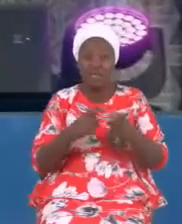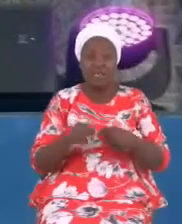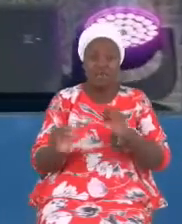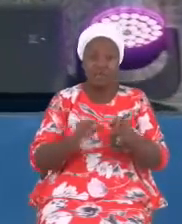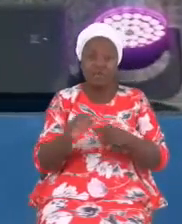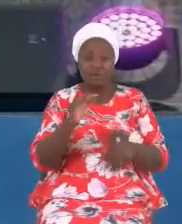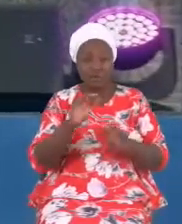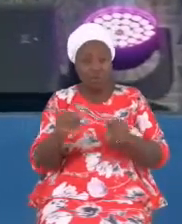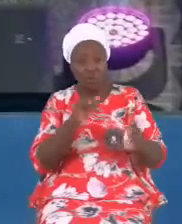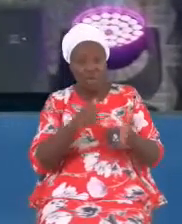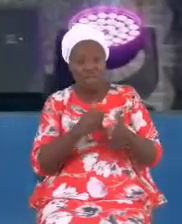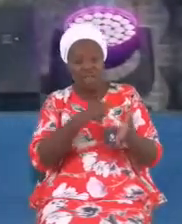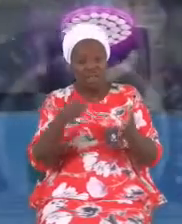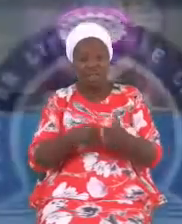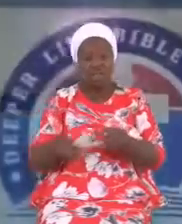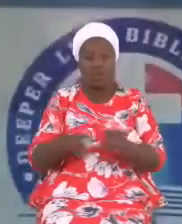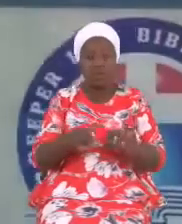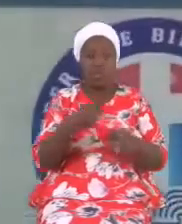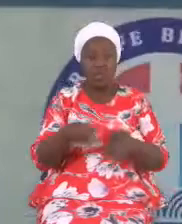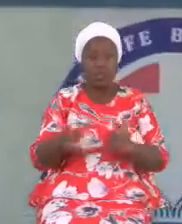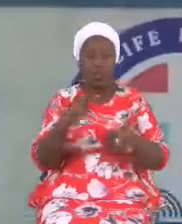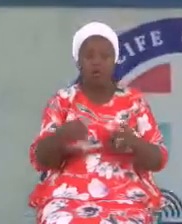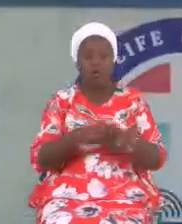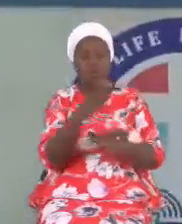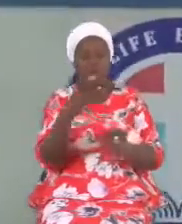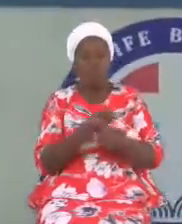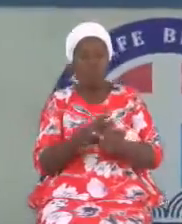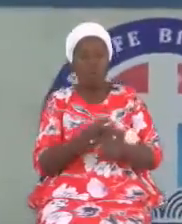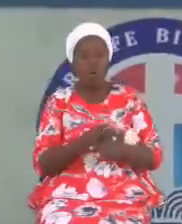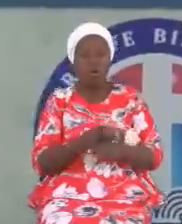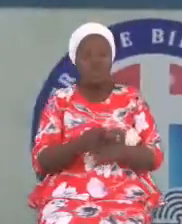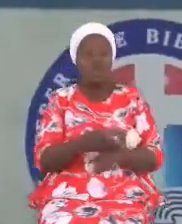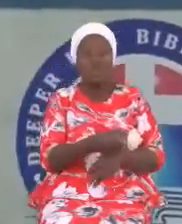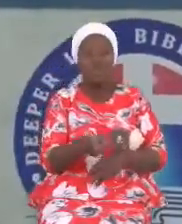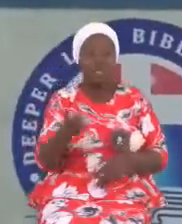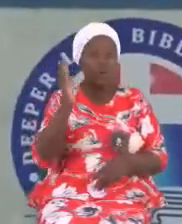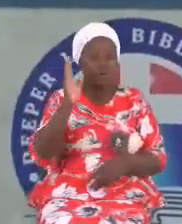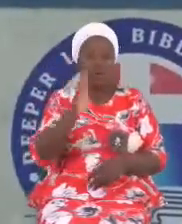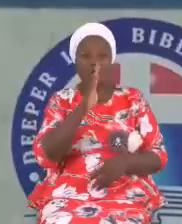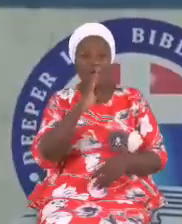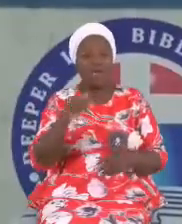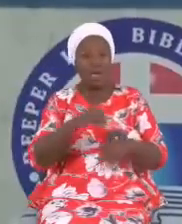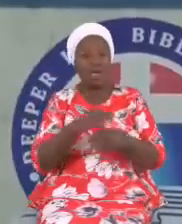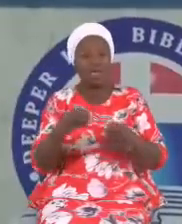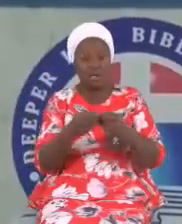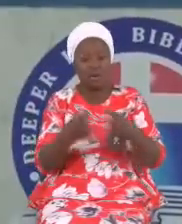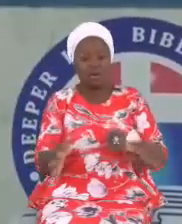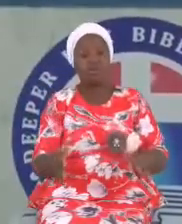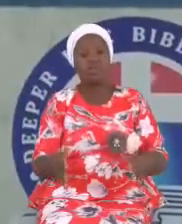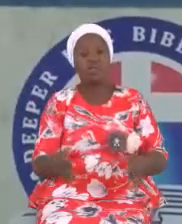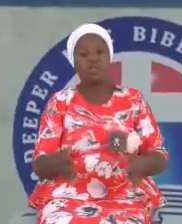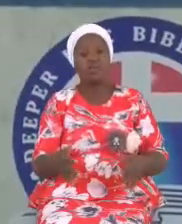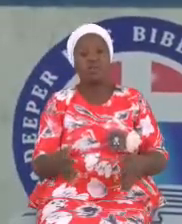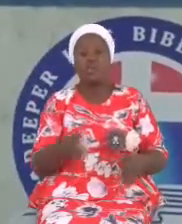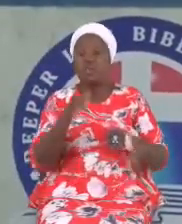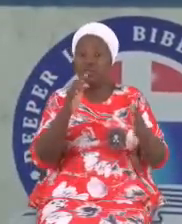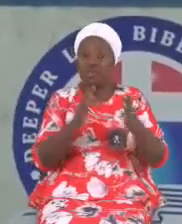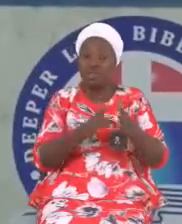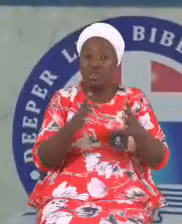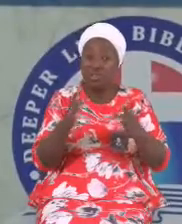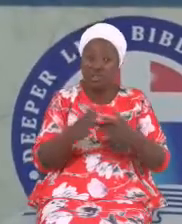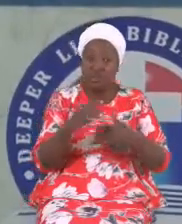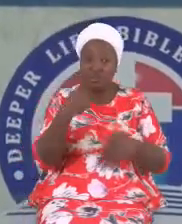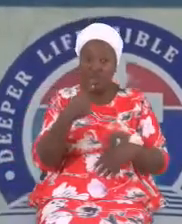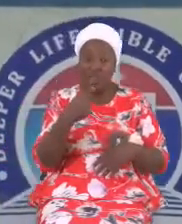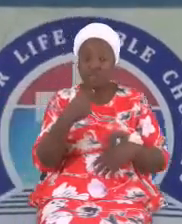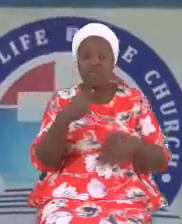it this way, the way of the world, they'll be at a loss. Jesus said,